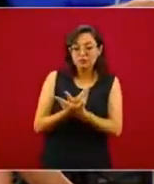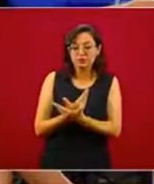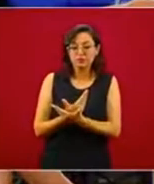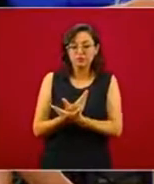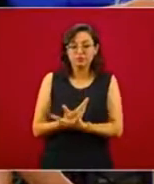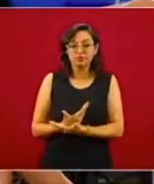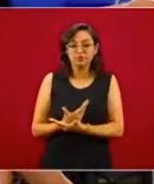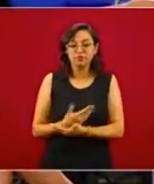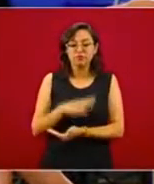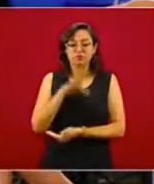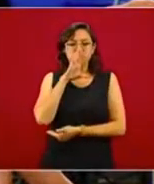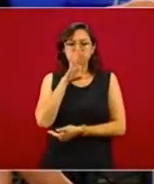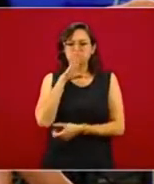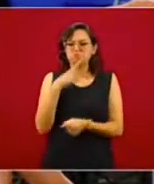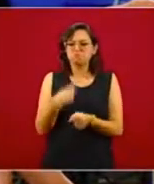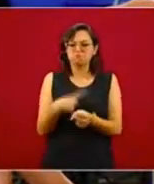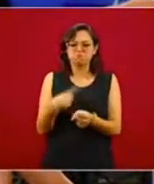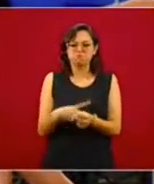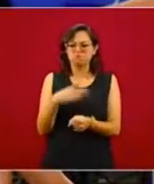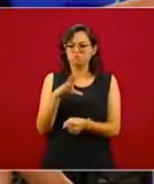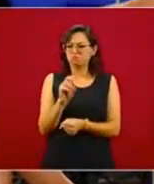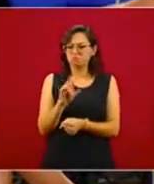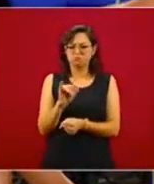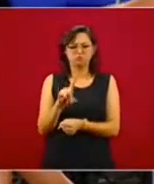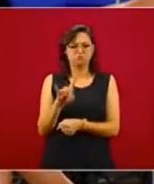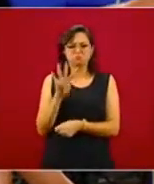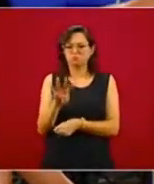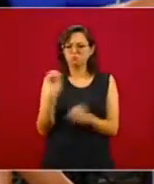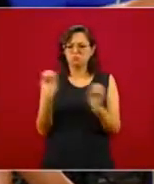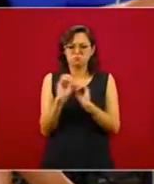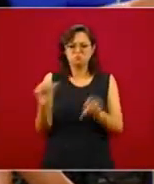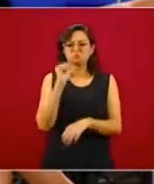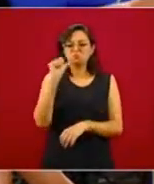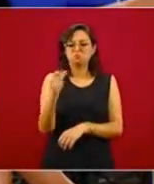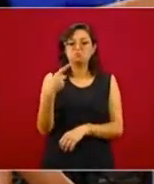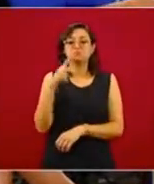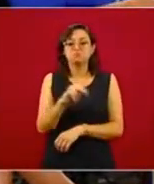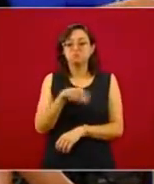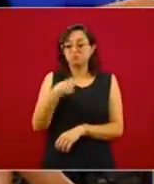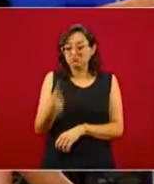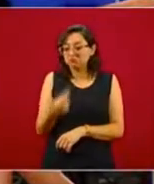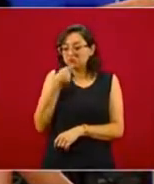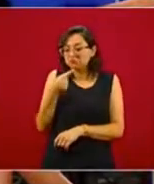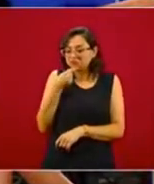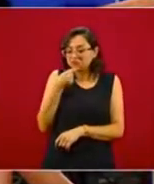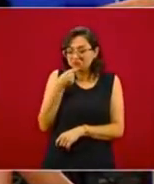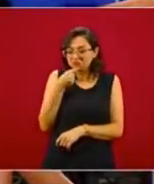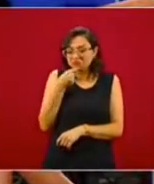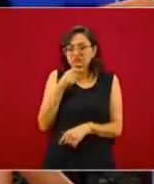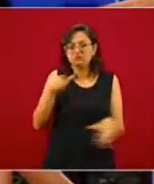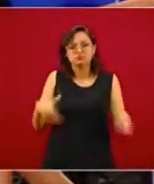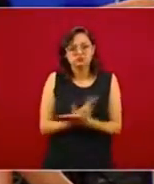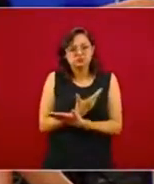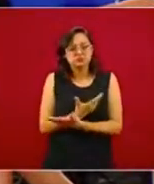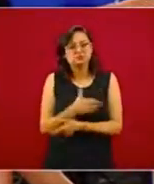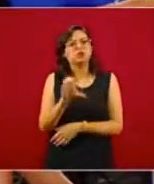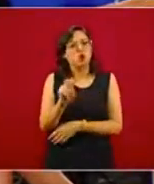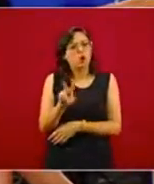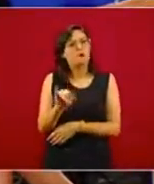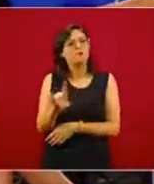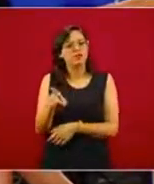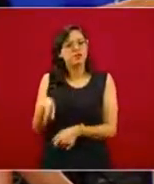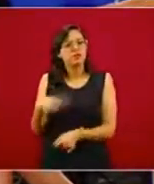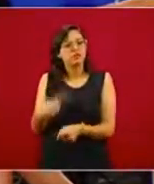breastfeeding babies, and the mother is not a carrier of COVID-19, and nevertheless,